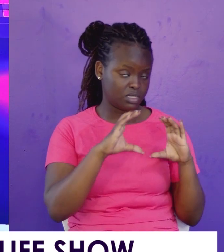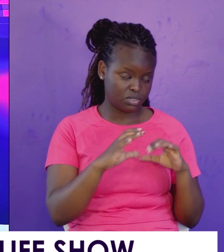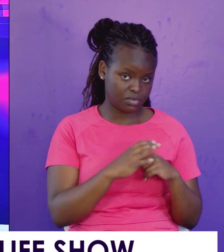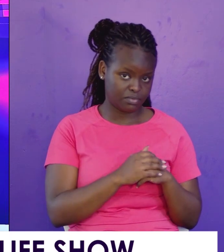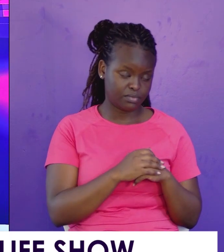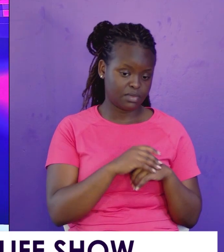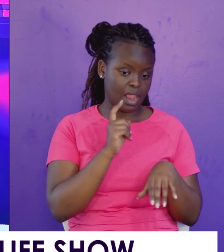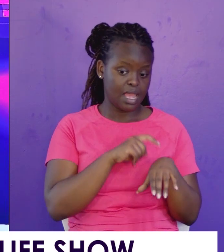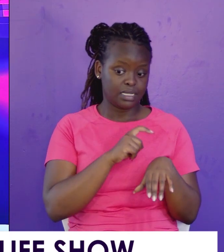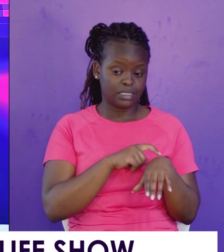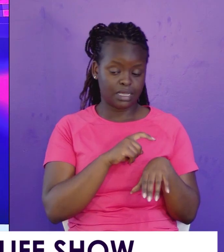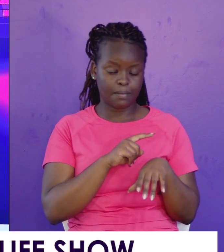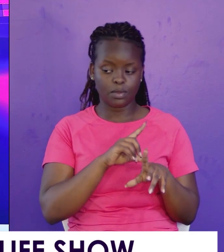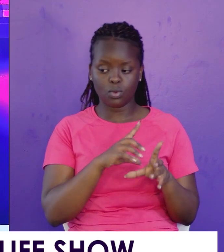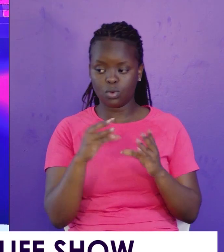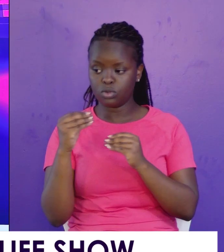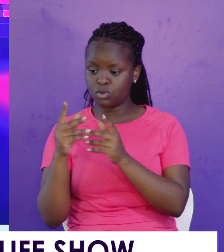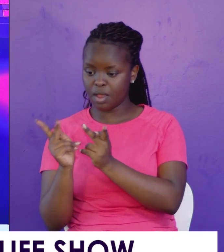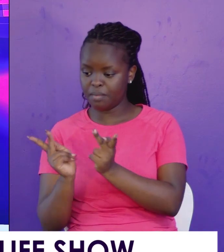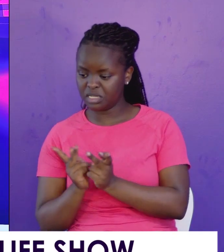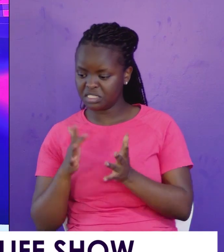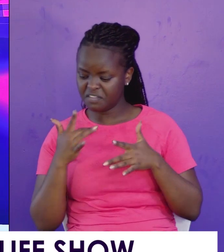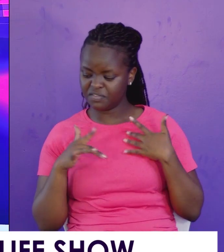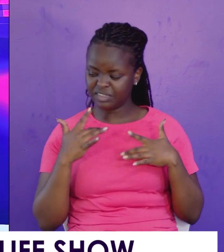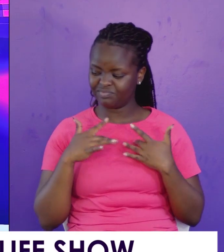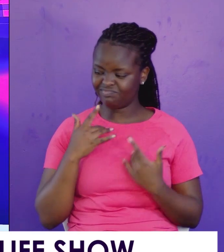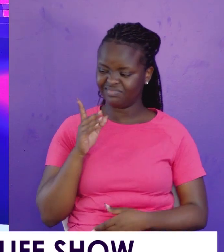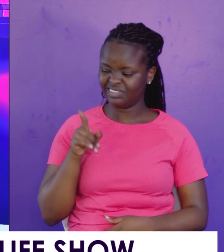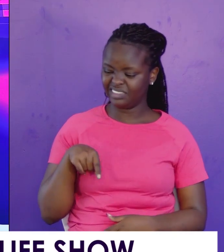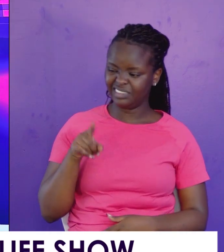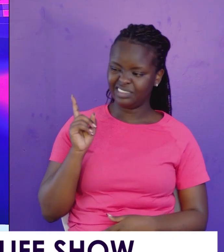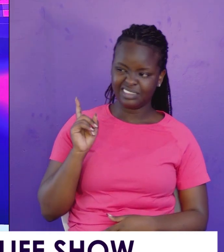When you come to a place and they feel that you're not well